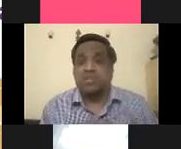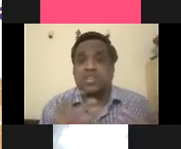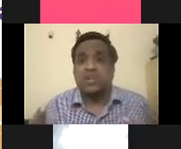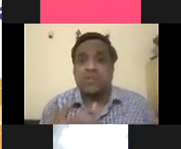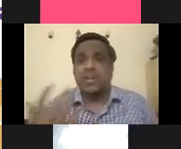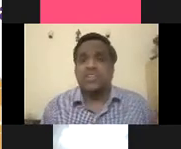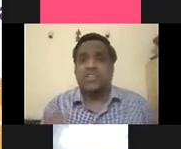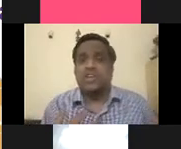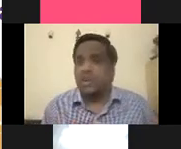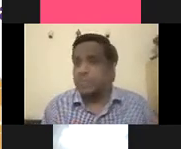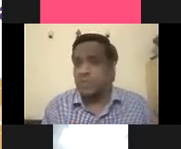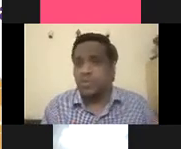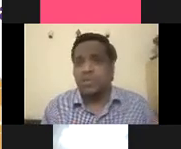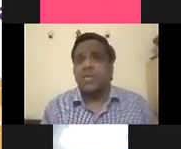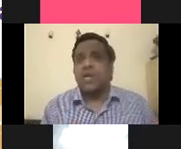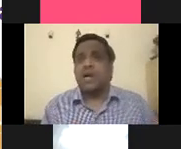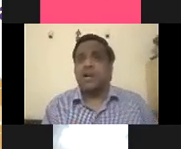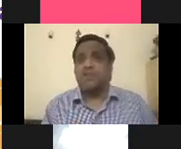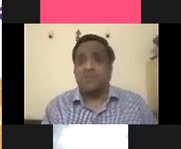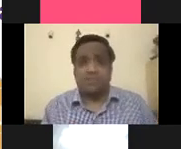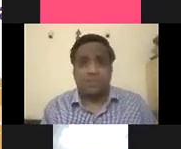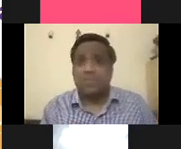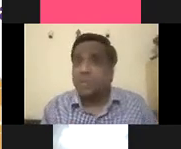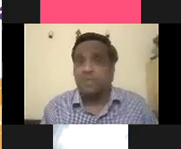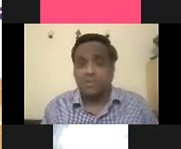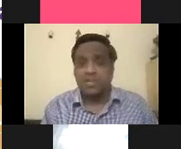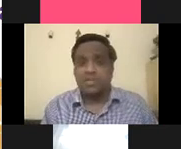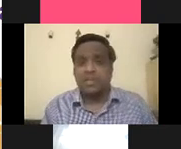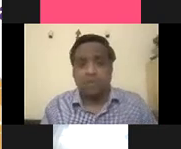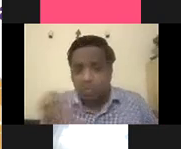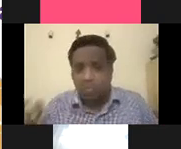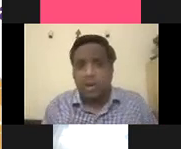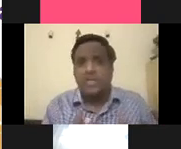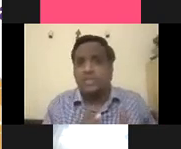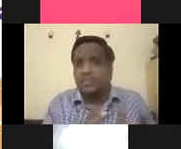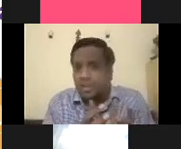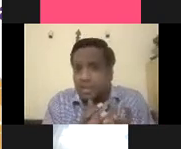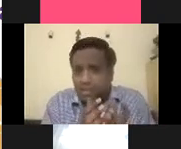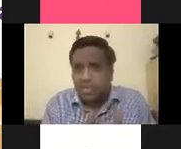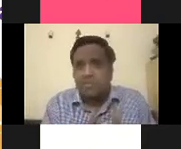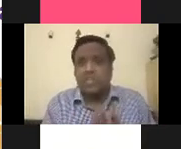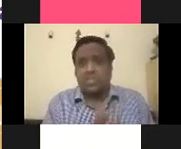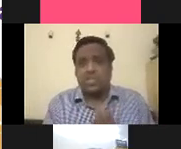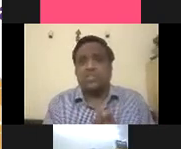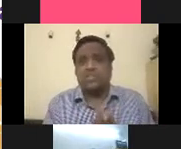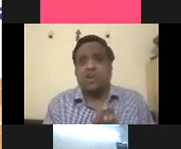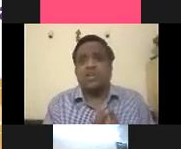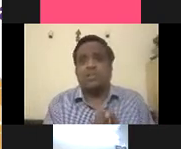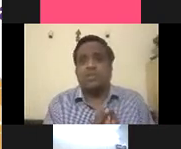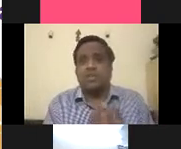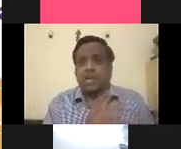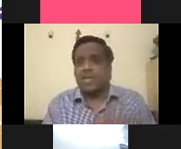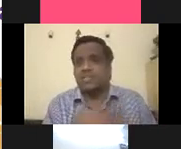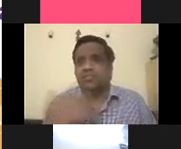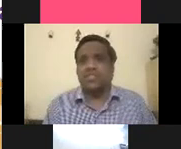anyone is just one incident, one episode away from being a person with disability. The whole point is, this conversation is not